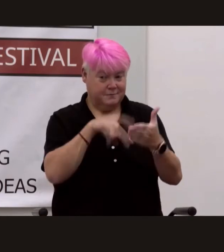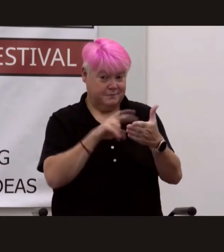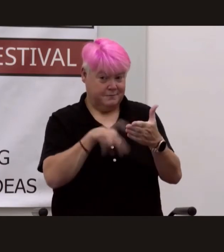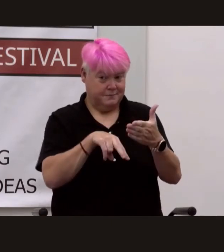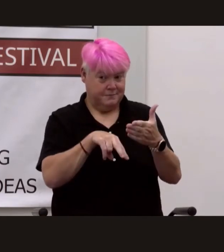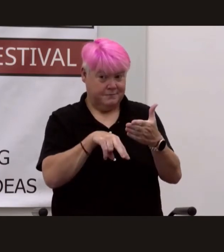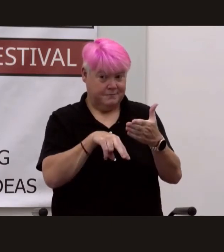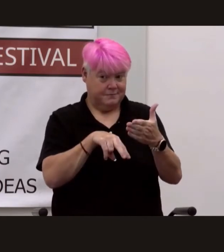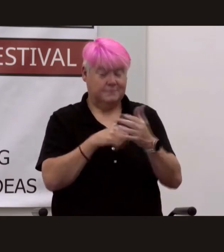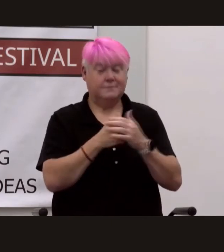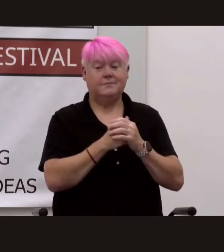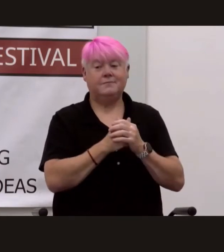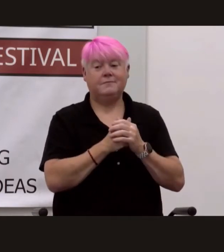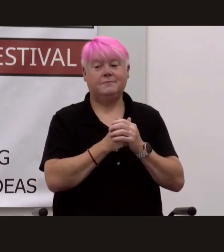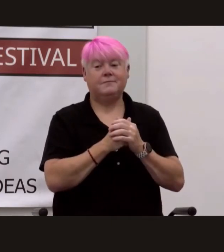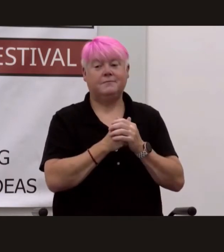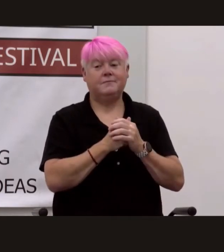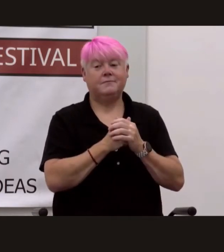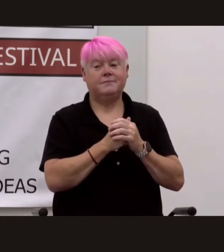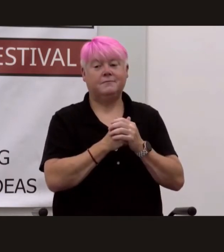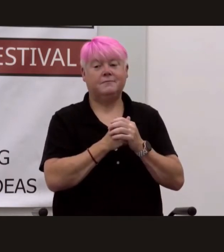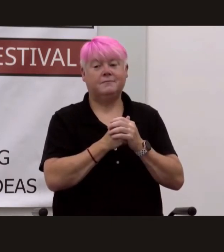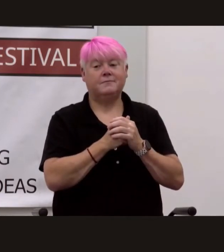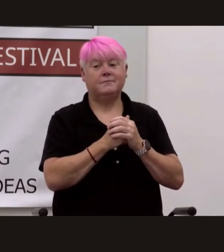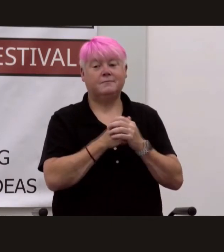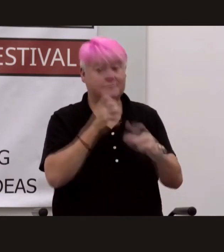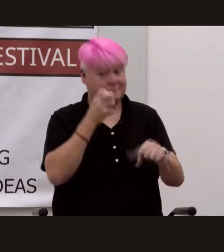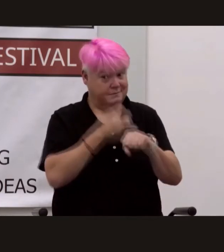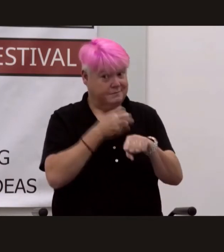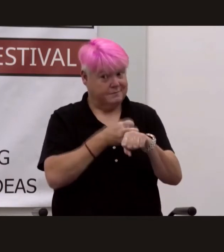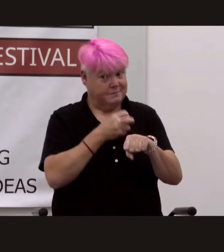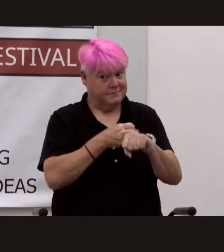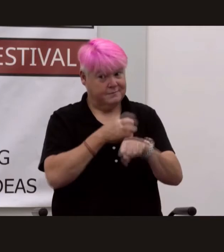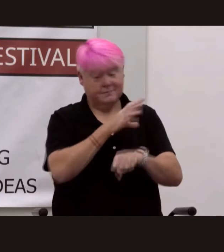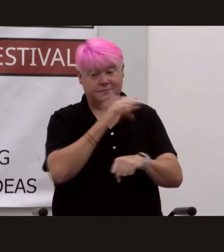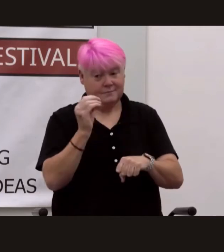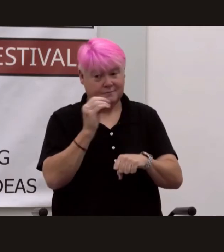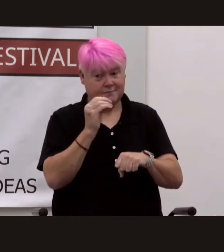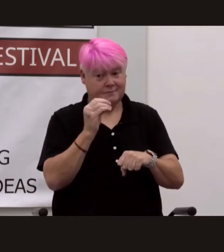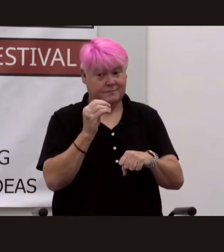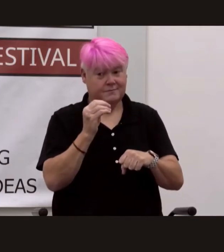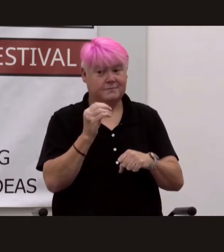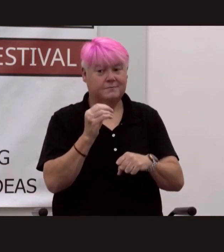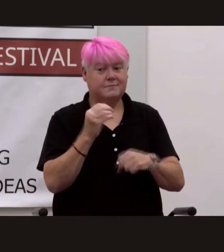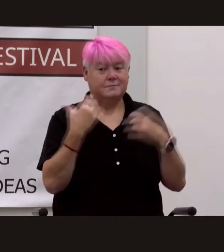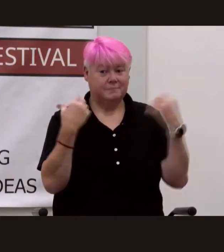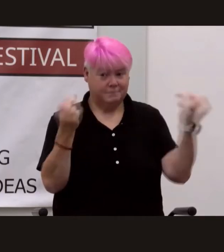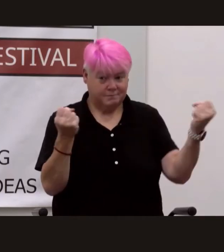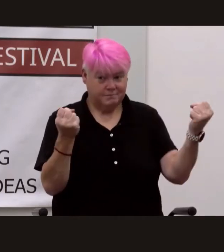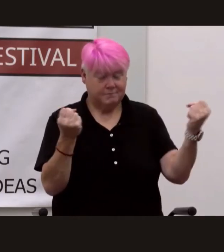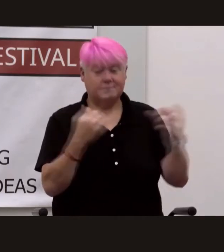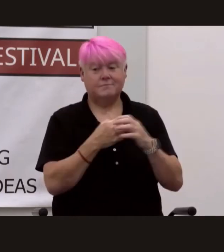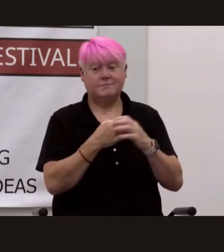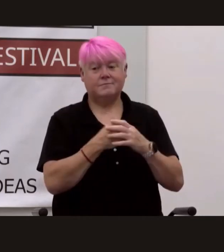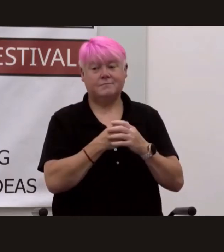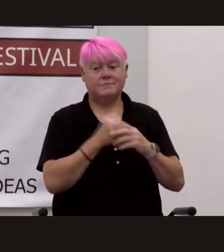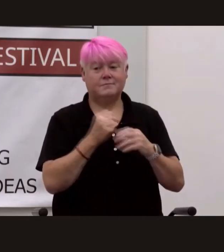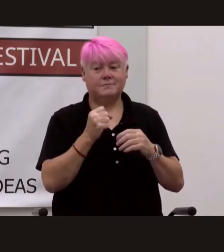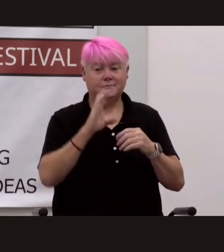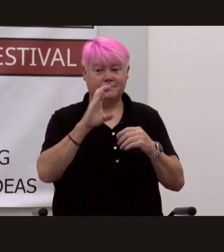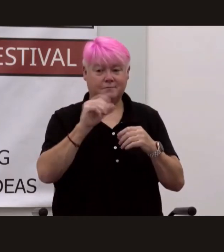formidable. She's very tough, and she's also very brittle. She's a complex